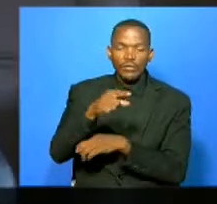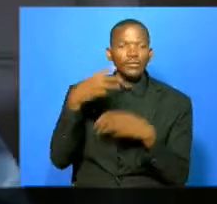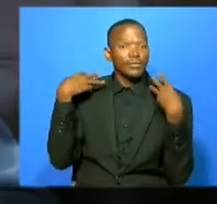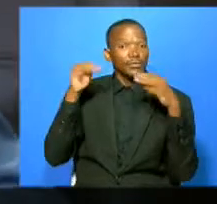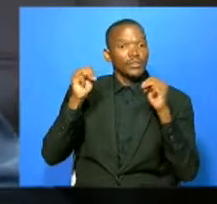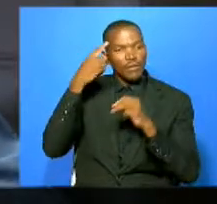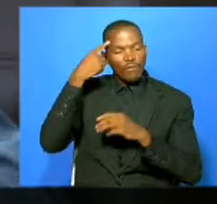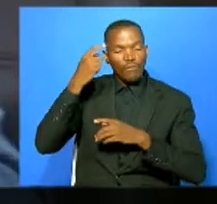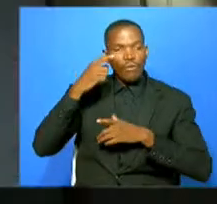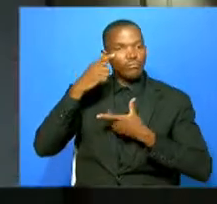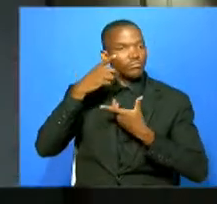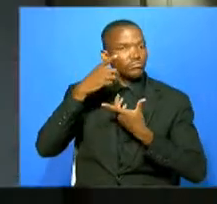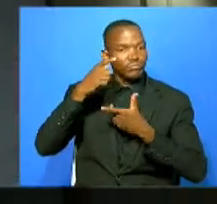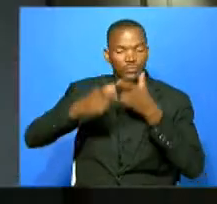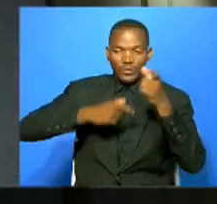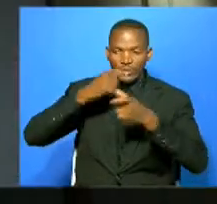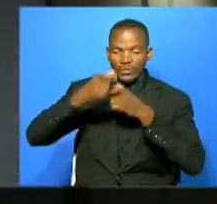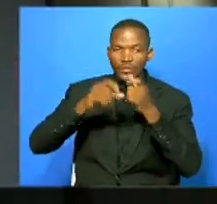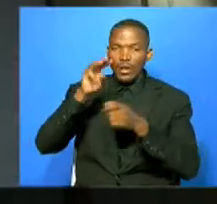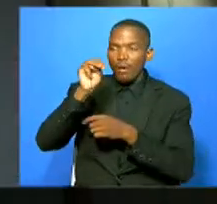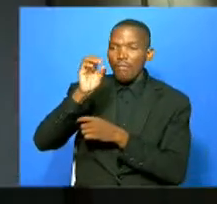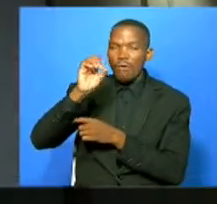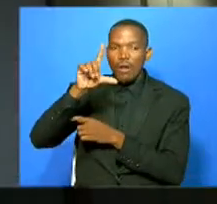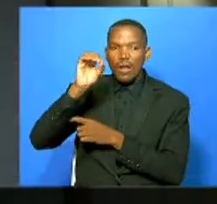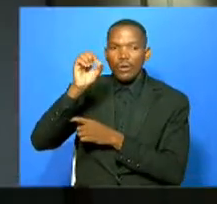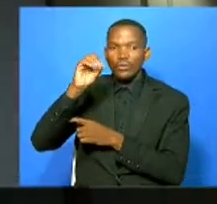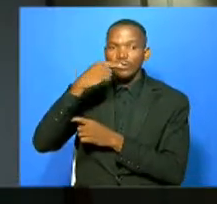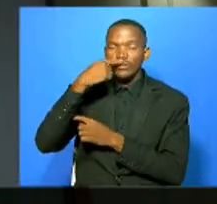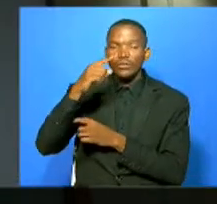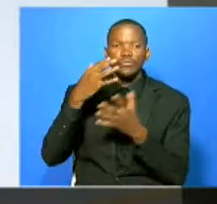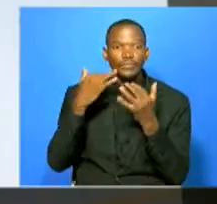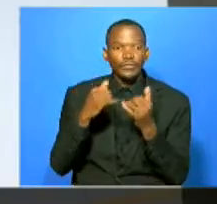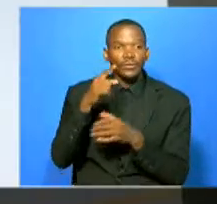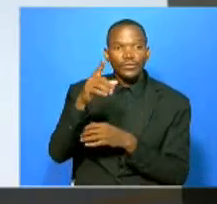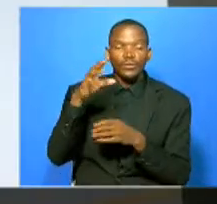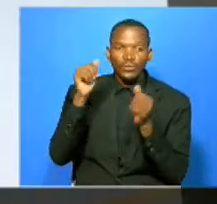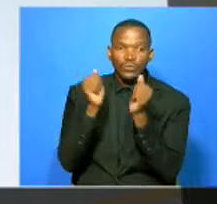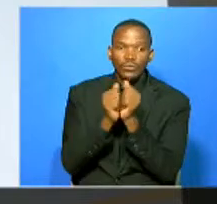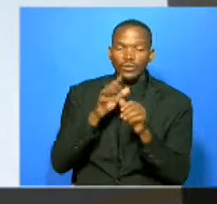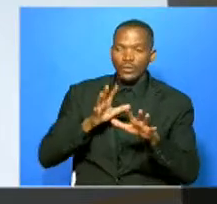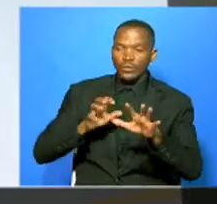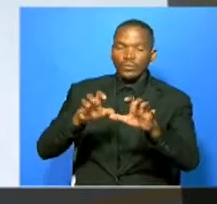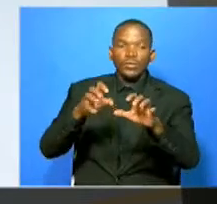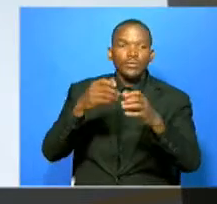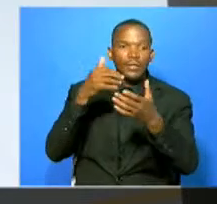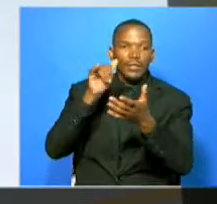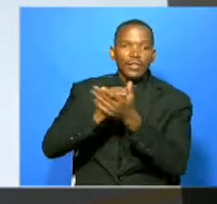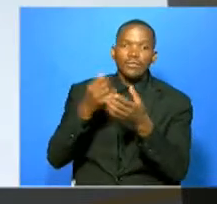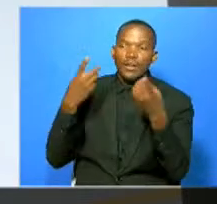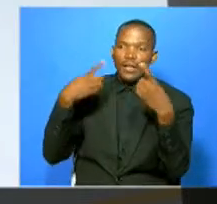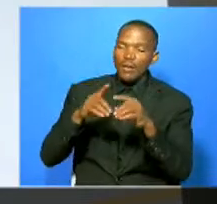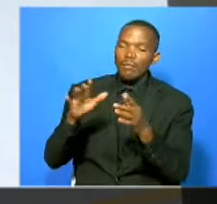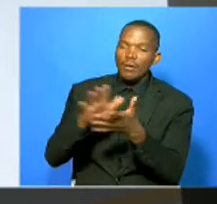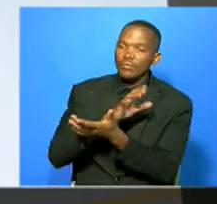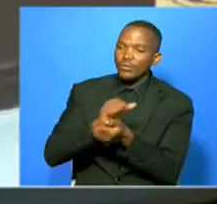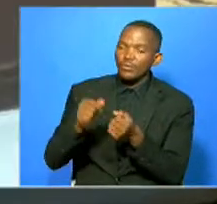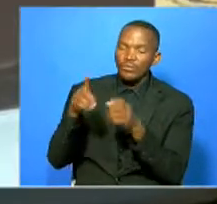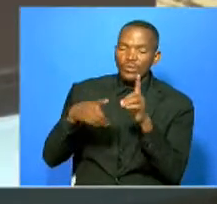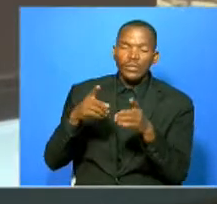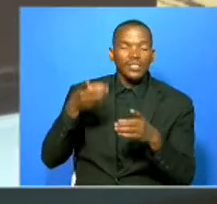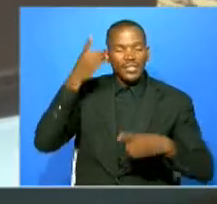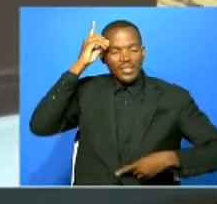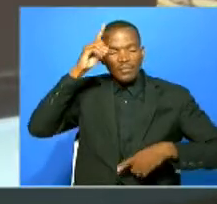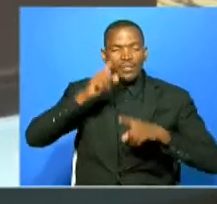la temothuo Refetelis Malao a re ka thulaganyo ya go busetsa leruo le le neng la phimolwa ke malwetse a leruo